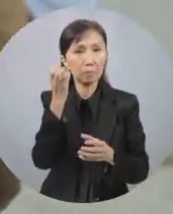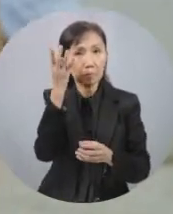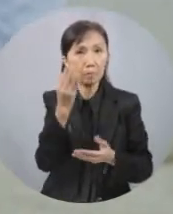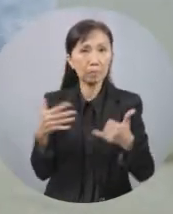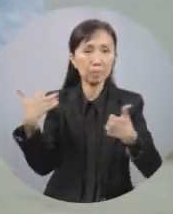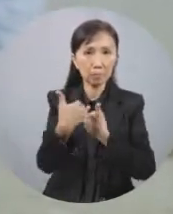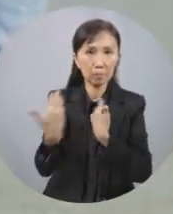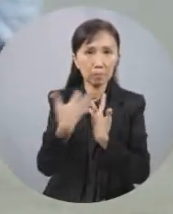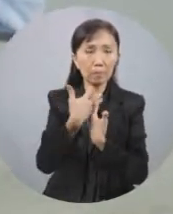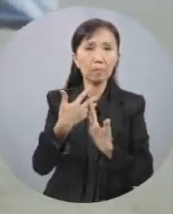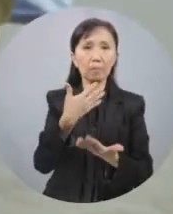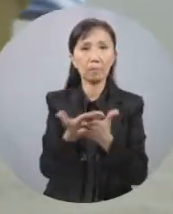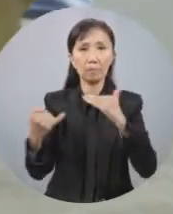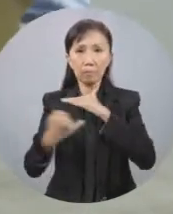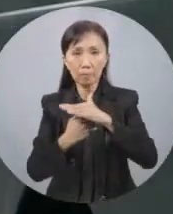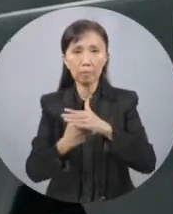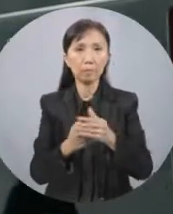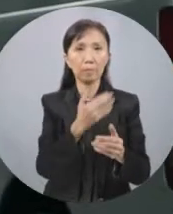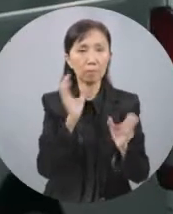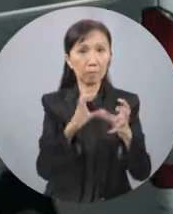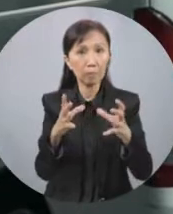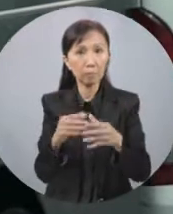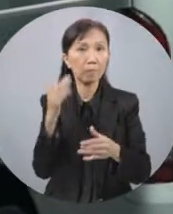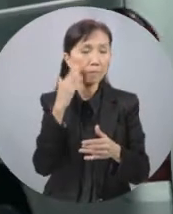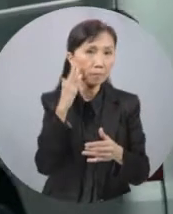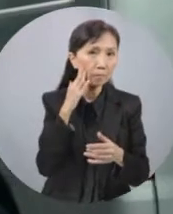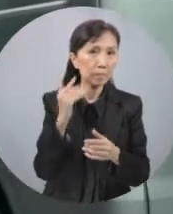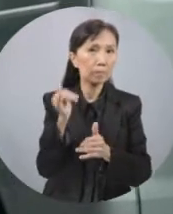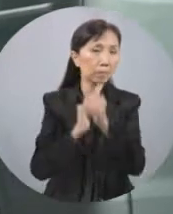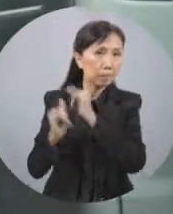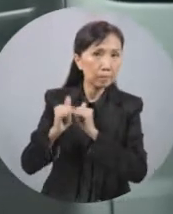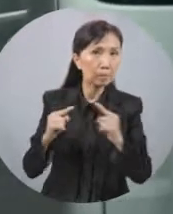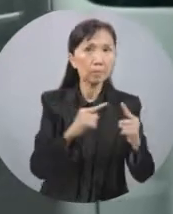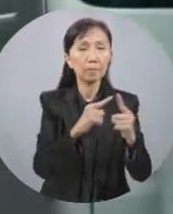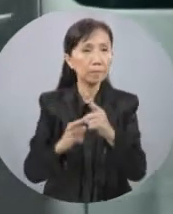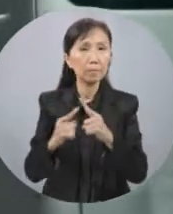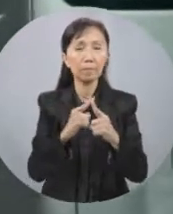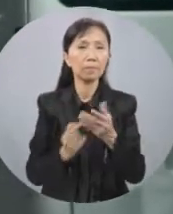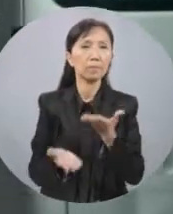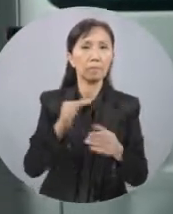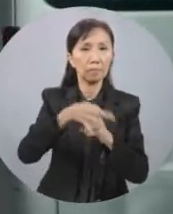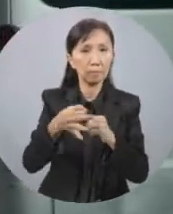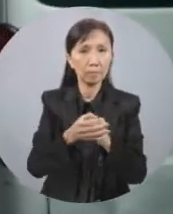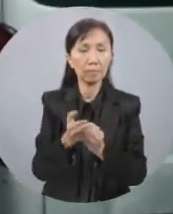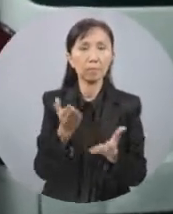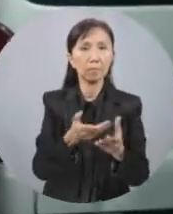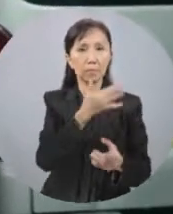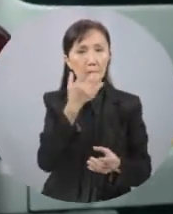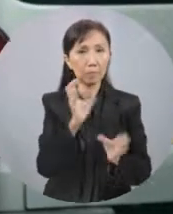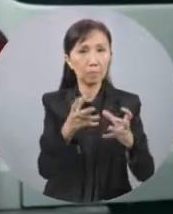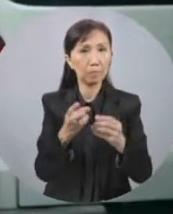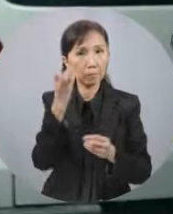grounds of their race. Race in relation to a person means the race, colour, descent and national or ethnic origin of the